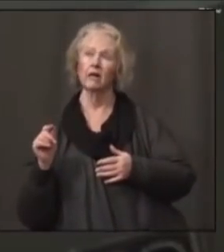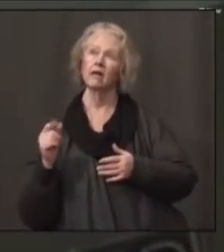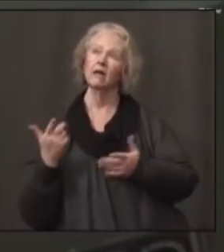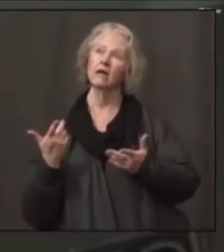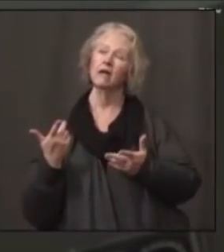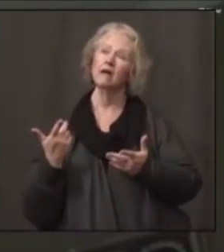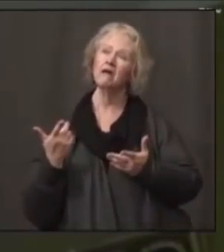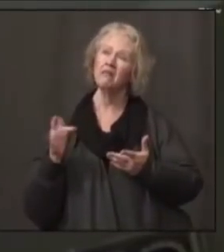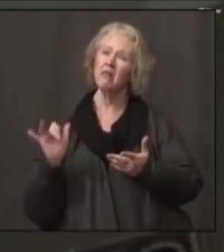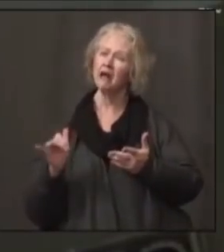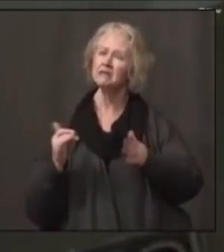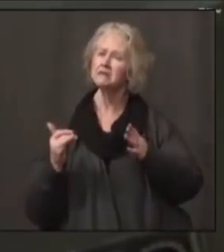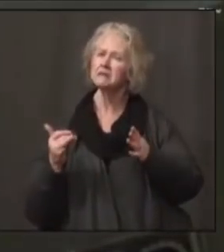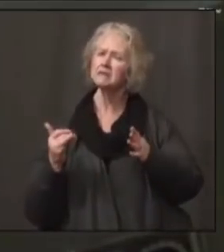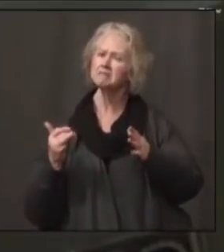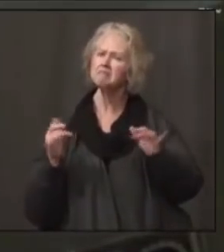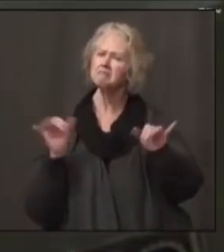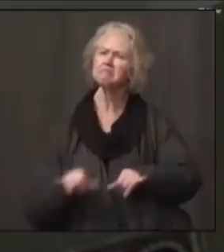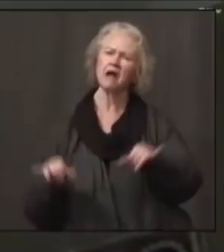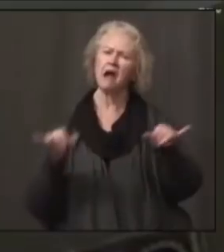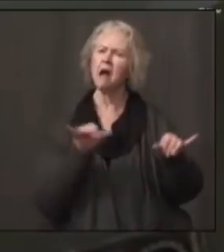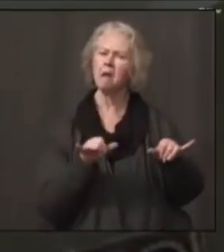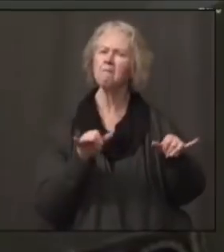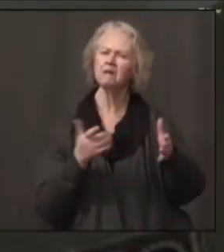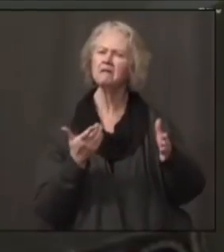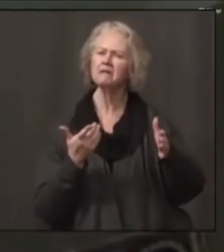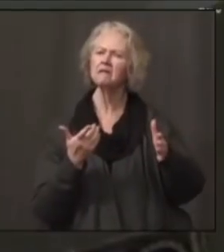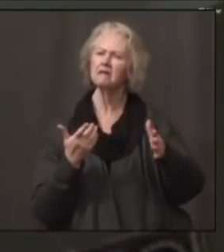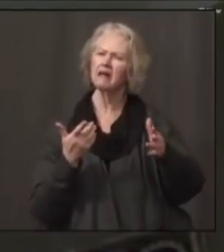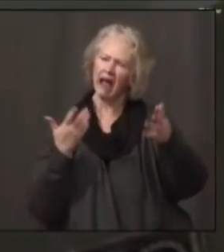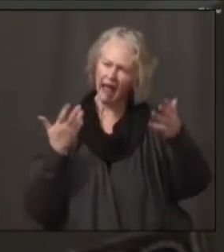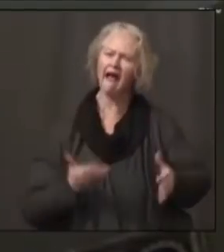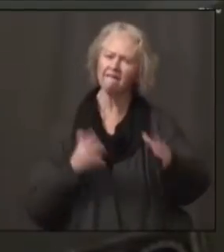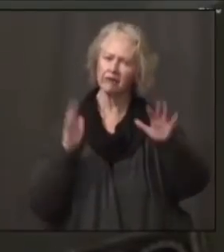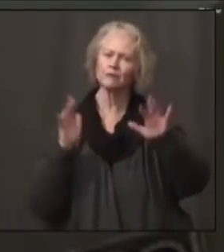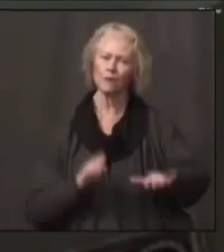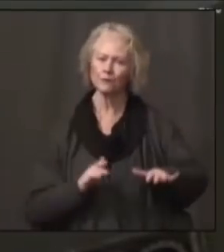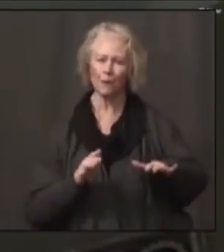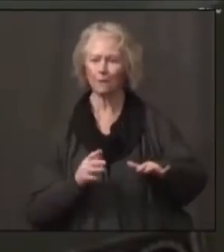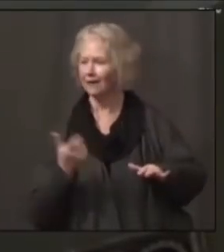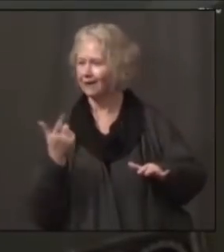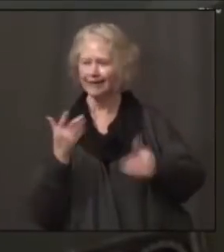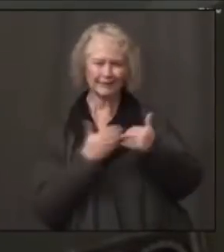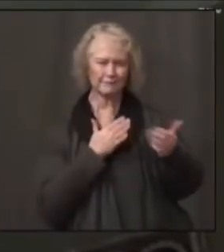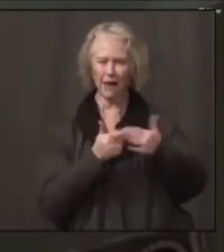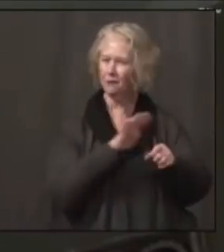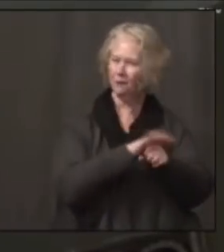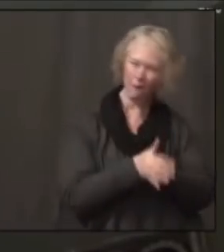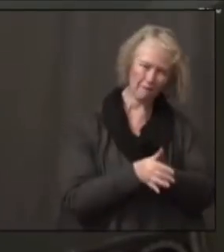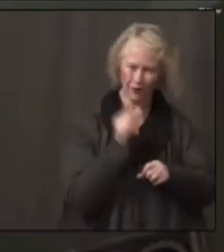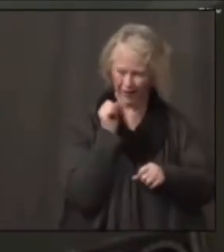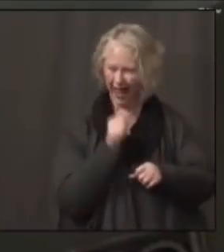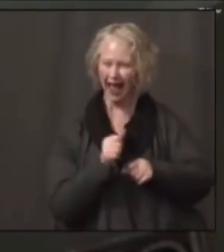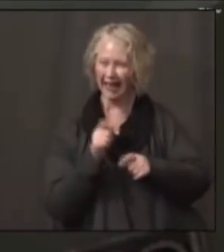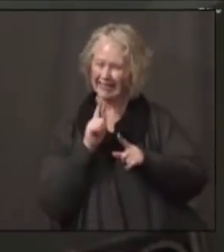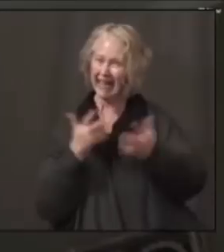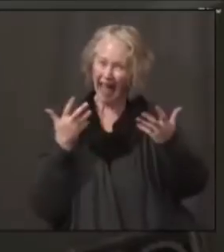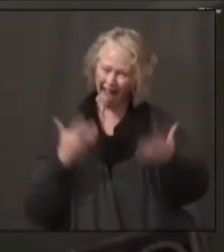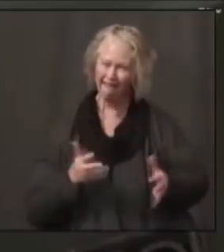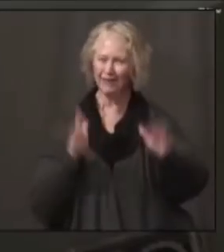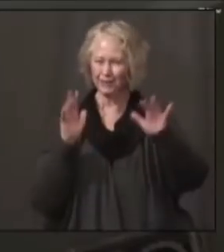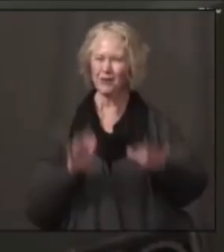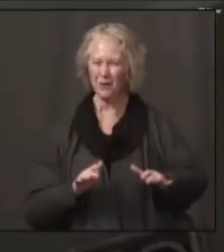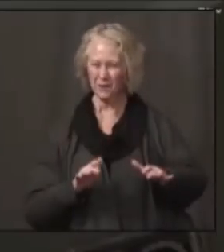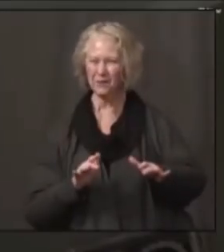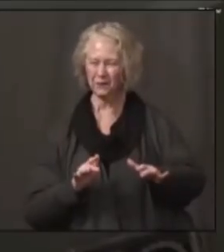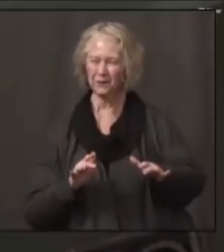normal heavy snowstorm. So I would not call it that it's a COVID snowstorm that's causing this. It's a heavy snowstorm that's causing it.